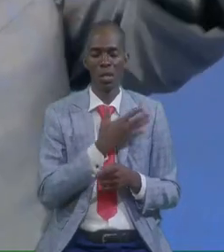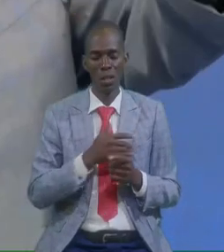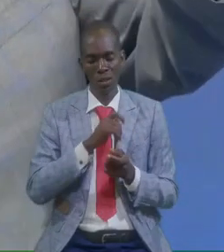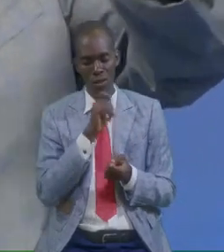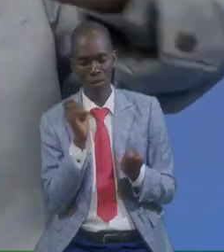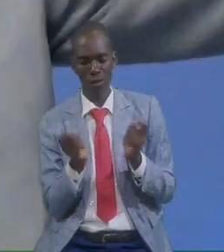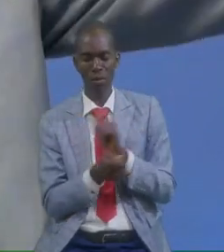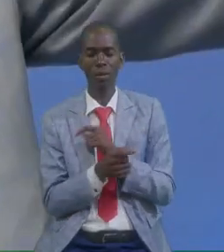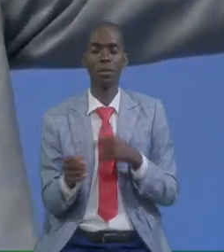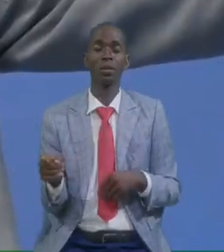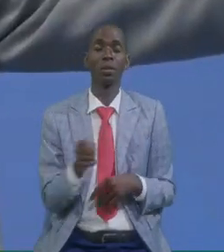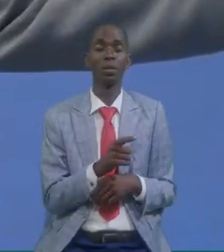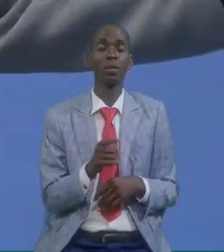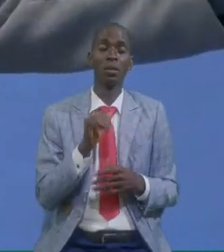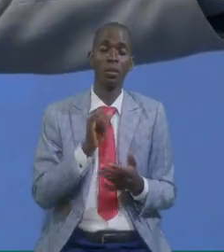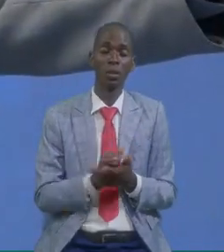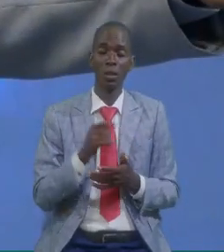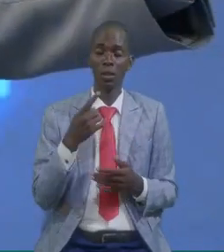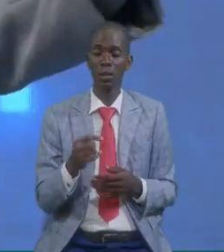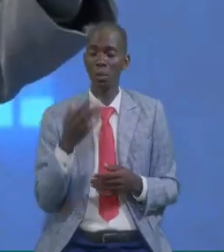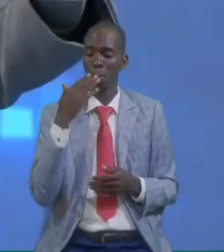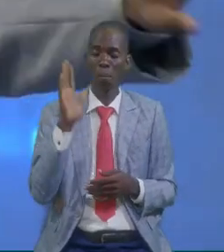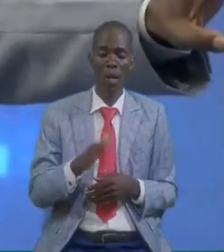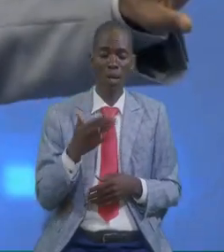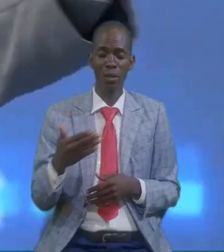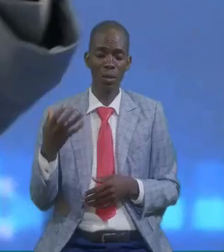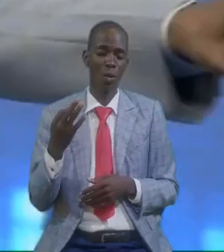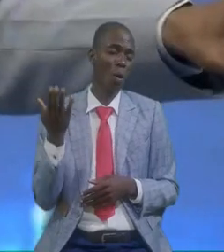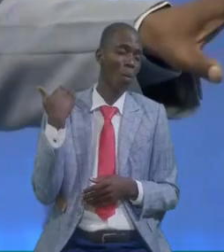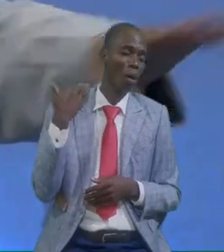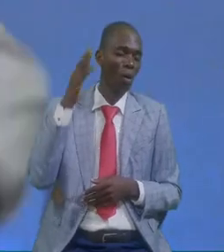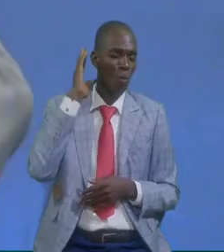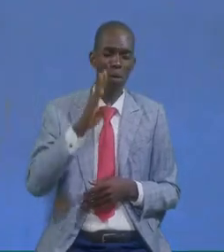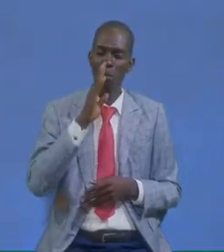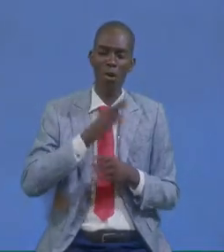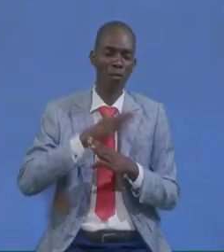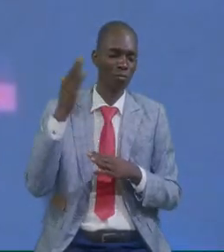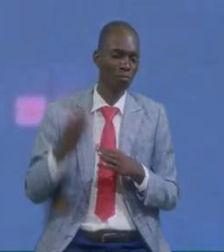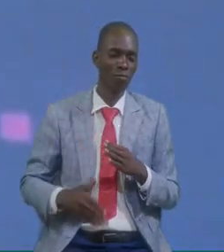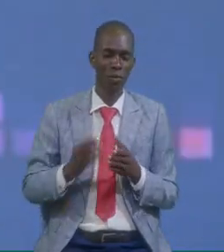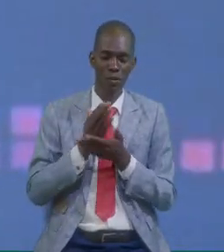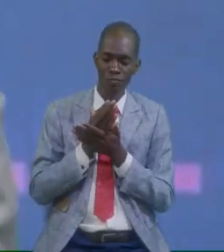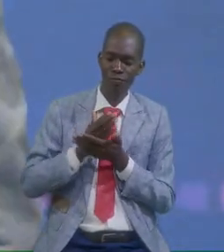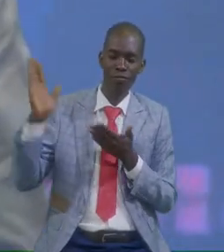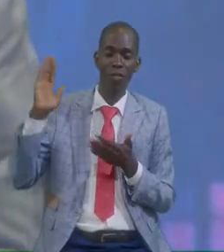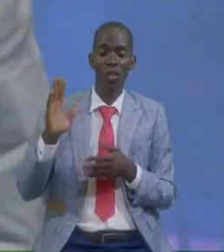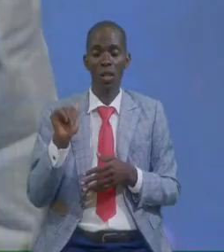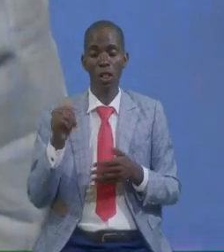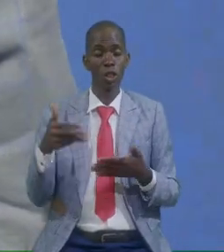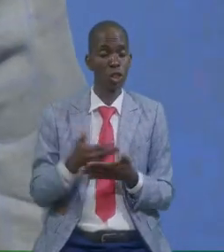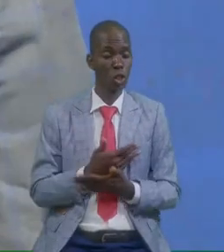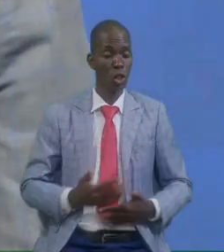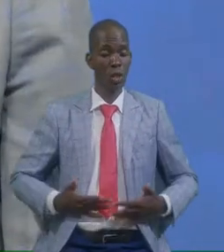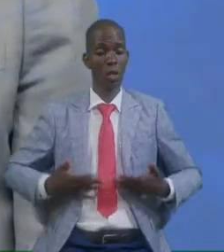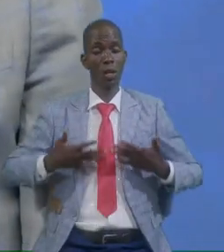them, that the bad things of the past, they be totally forsaken. A new life will